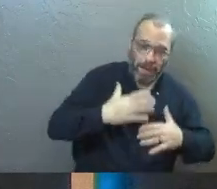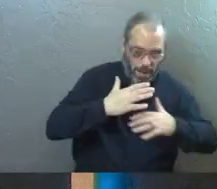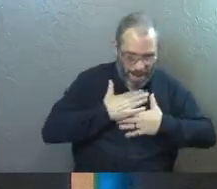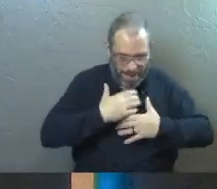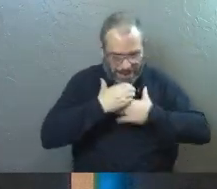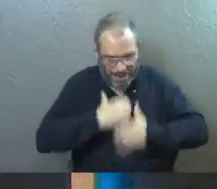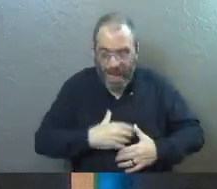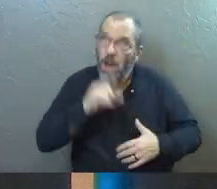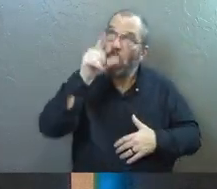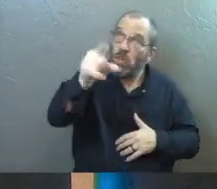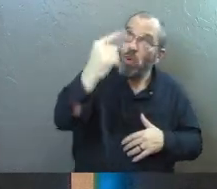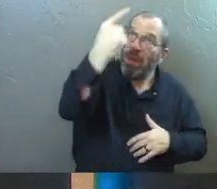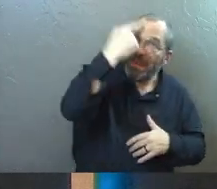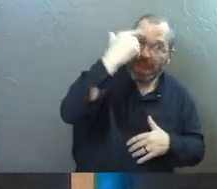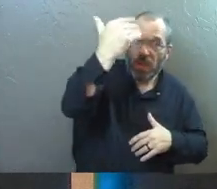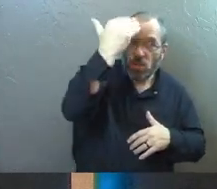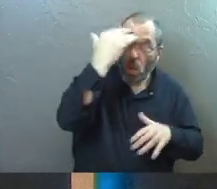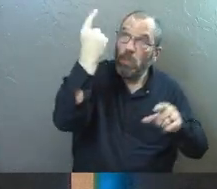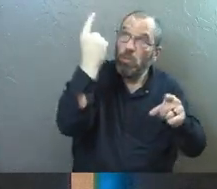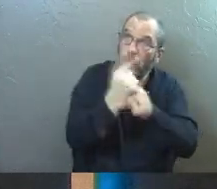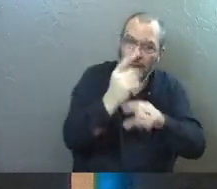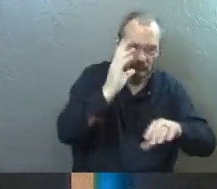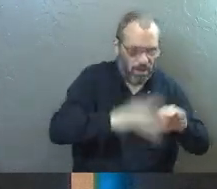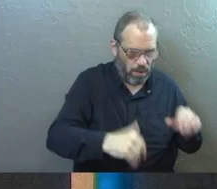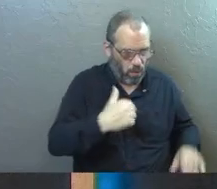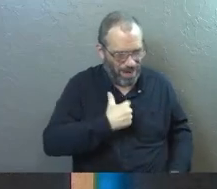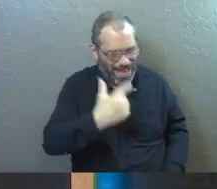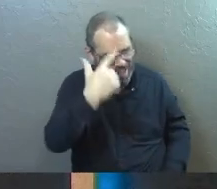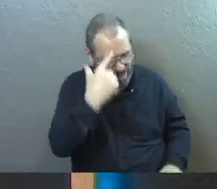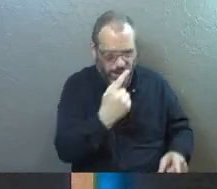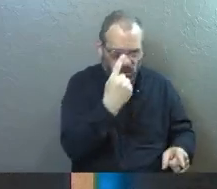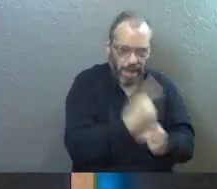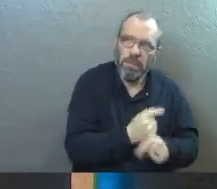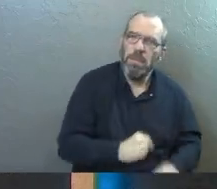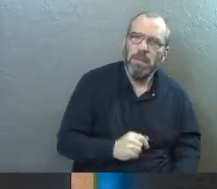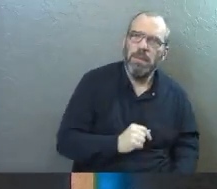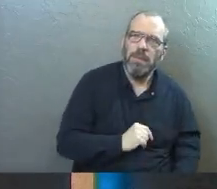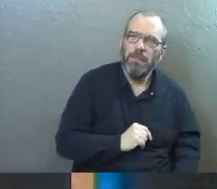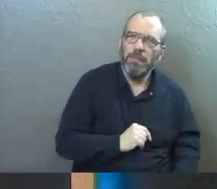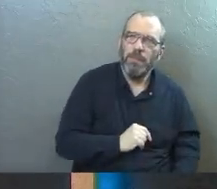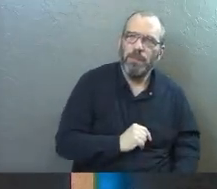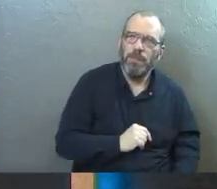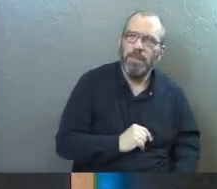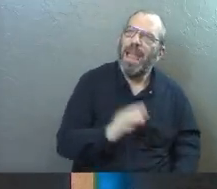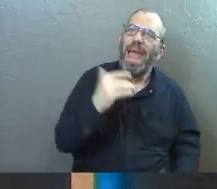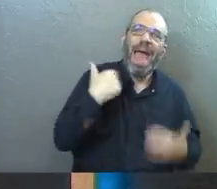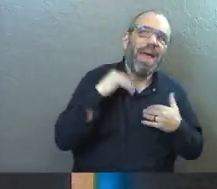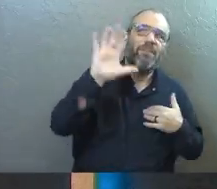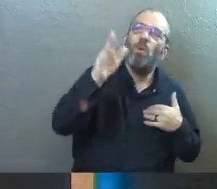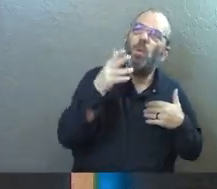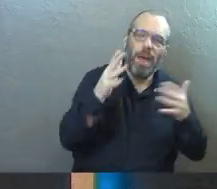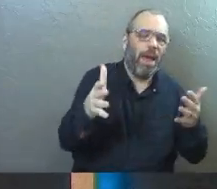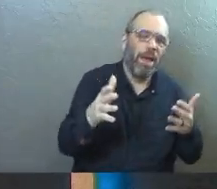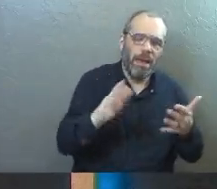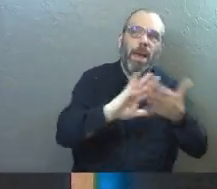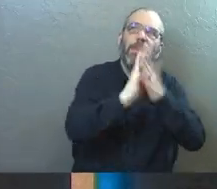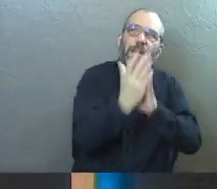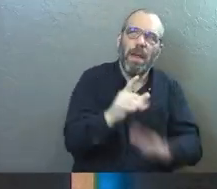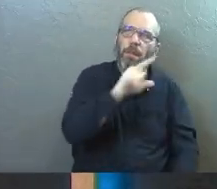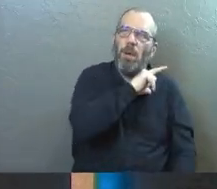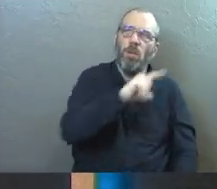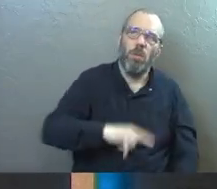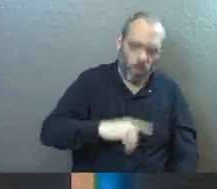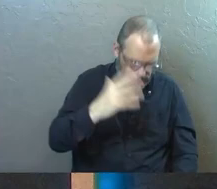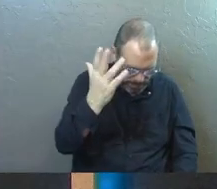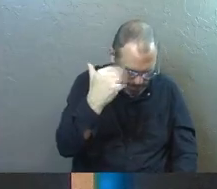over mine. What you think and know is right versus what I think is right. Have your way. Be Lord,